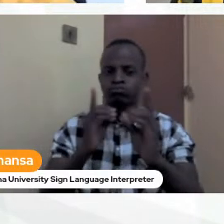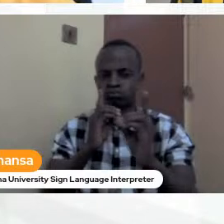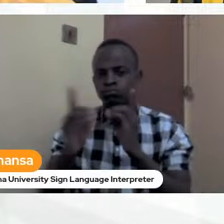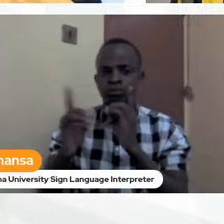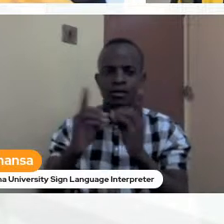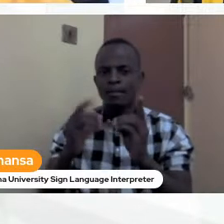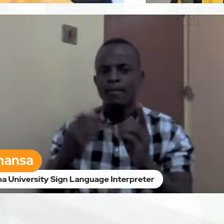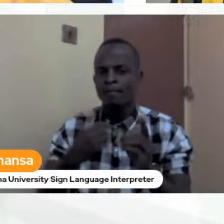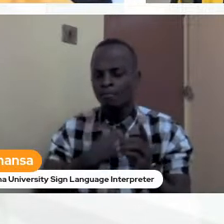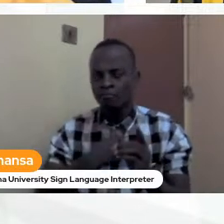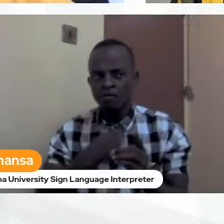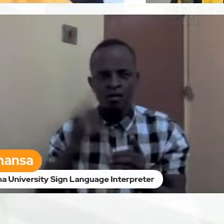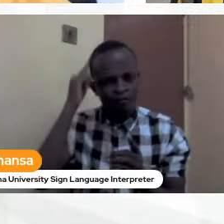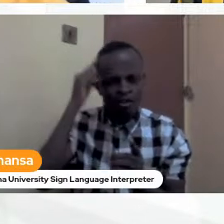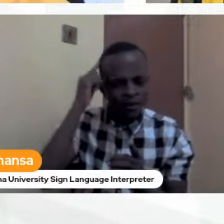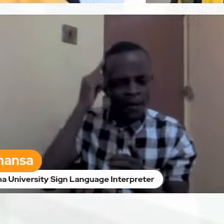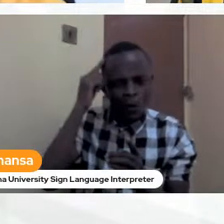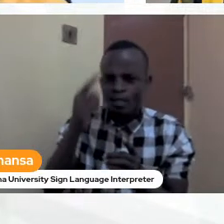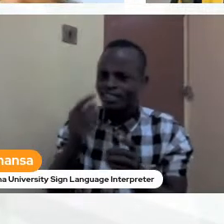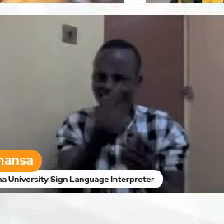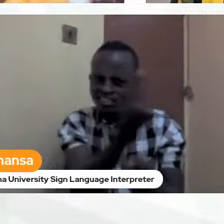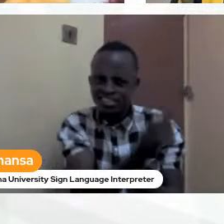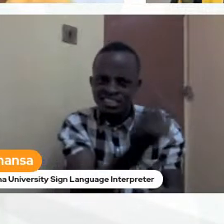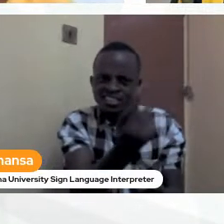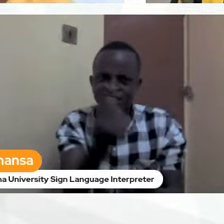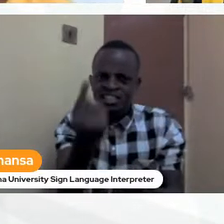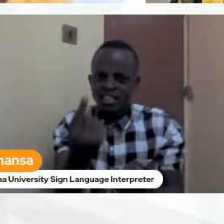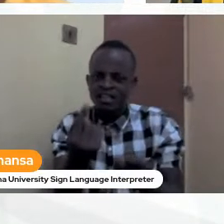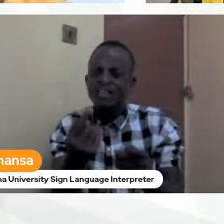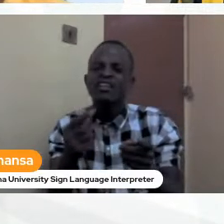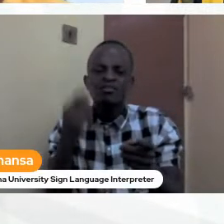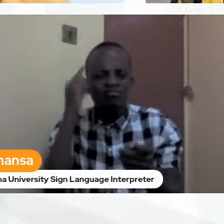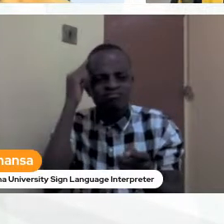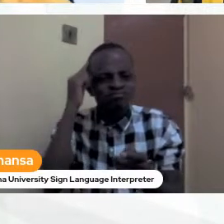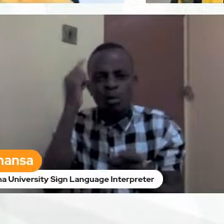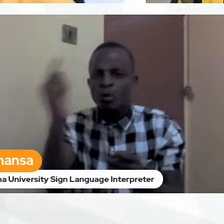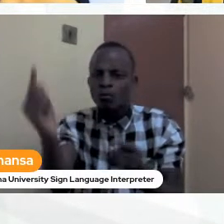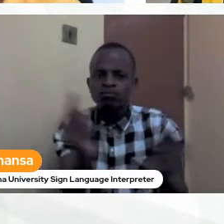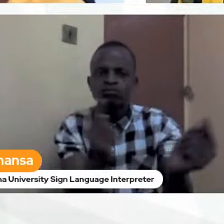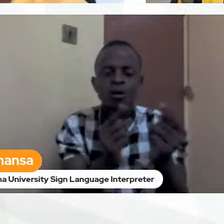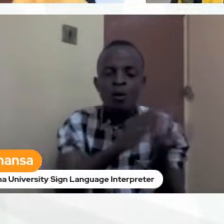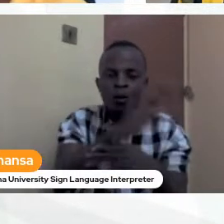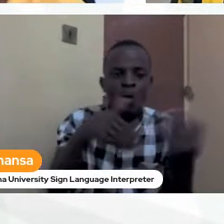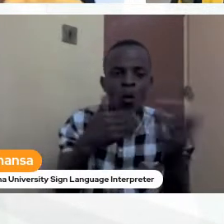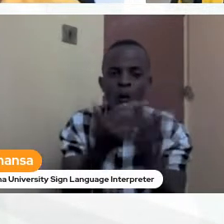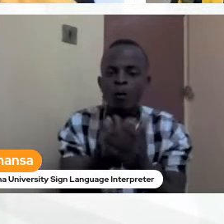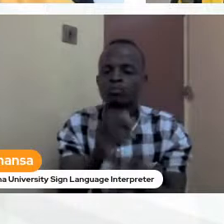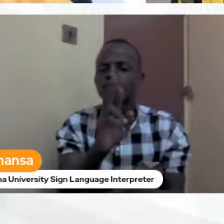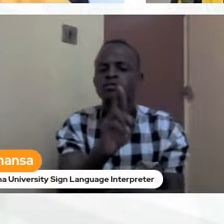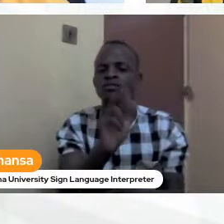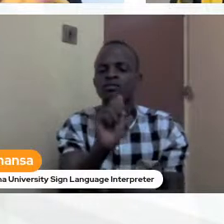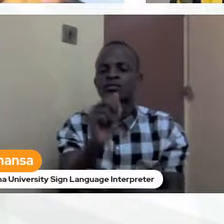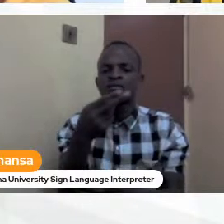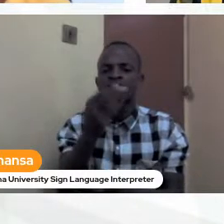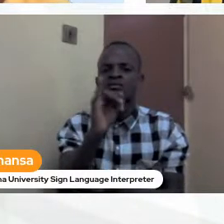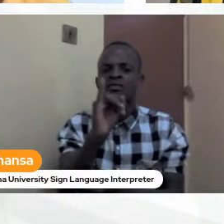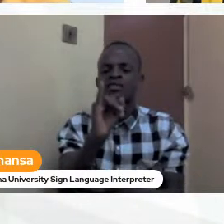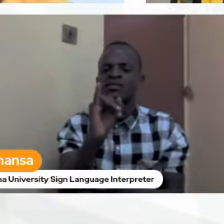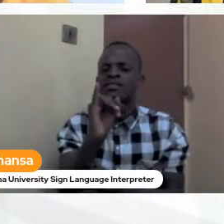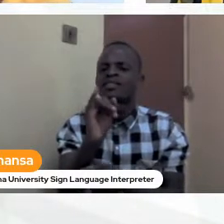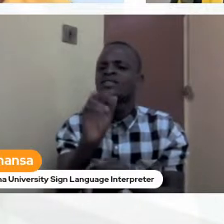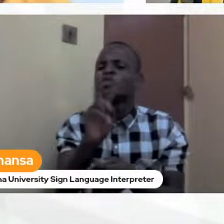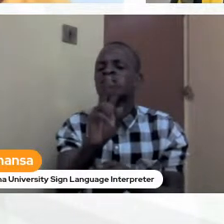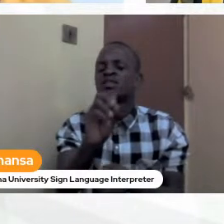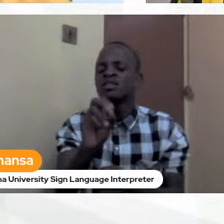have a brief introduction on what is the main reason for behind hosting the RAHi 2024 event and what we hope to